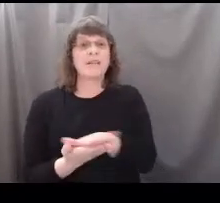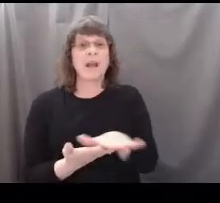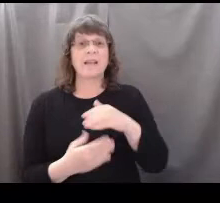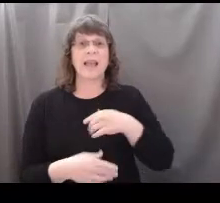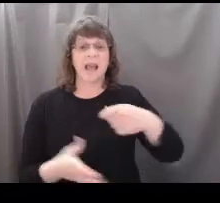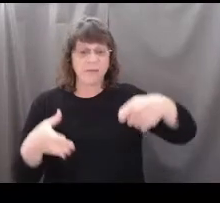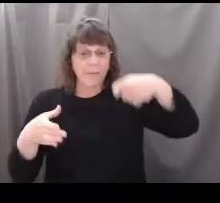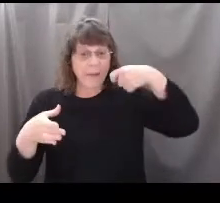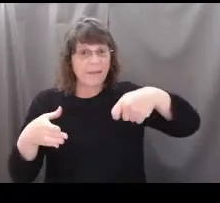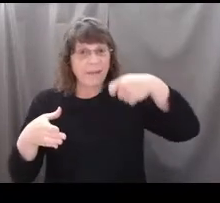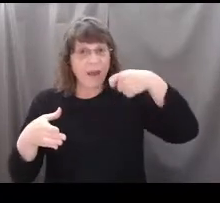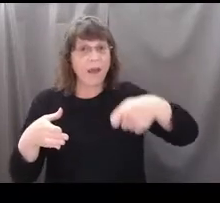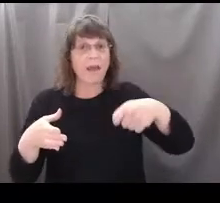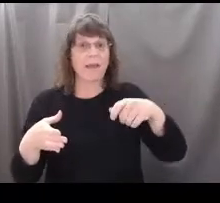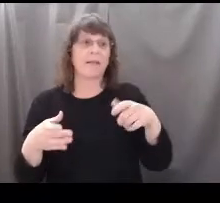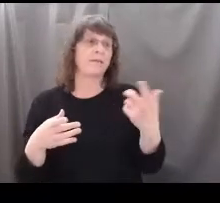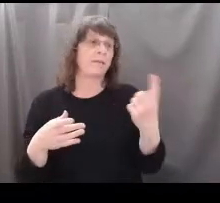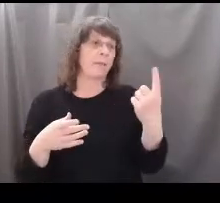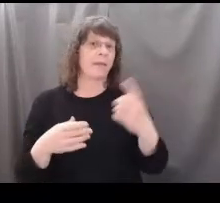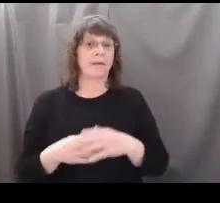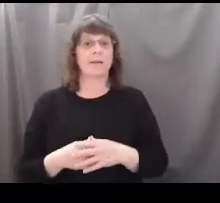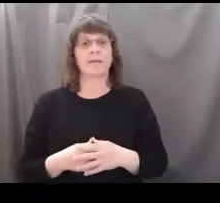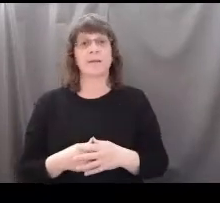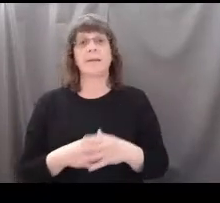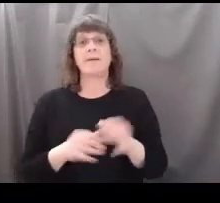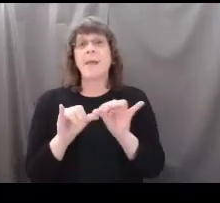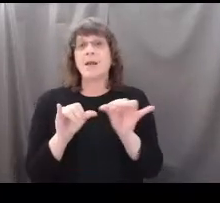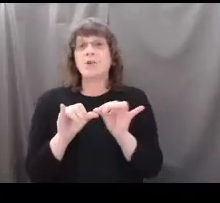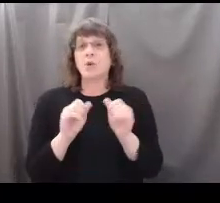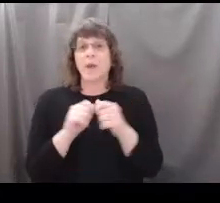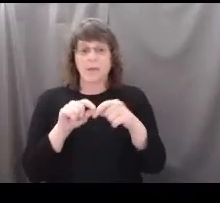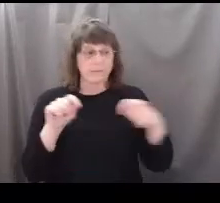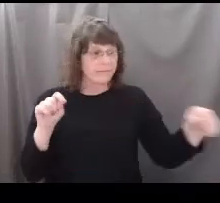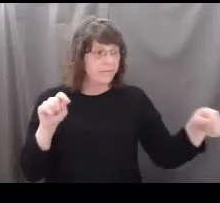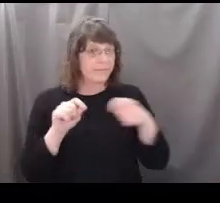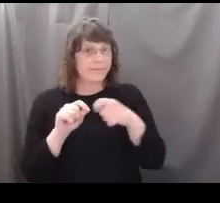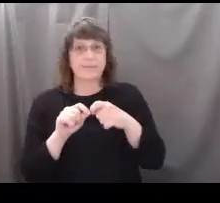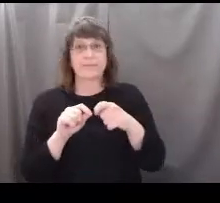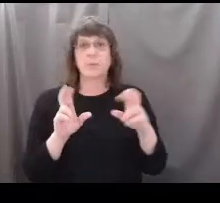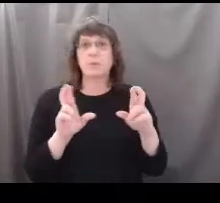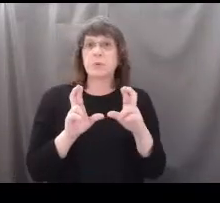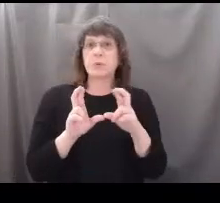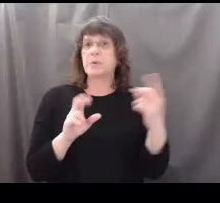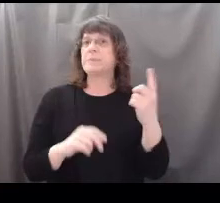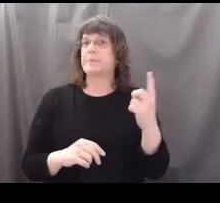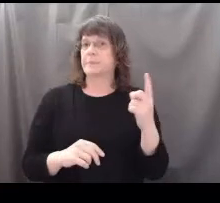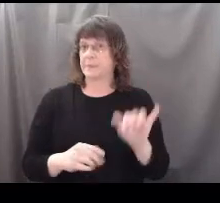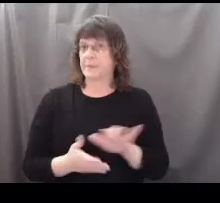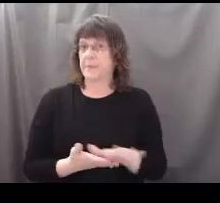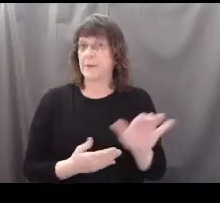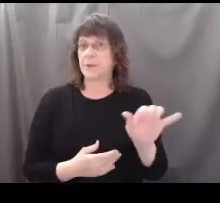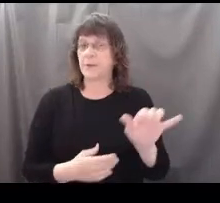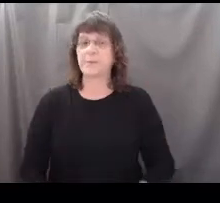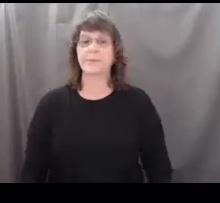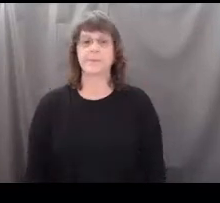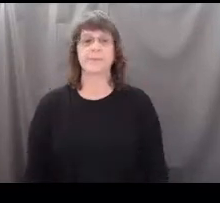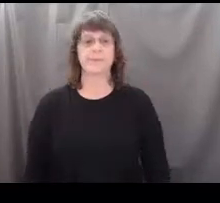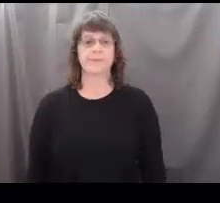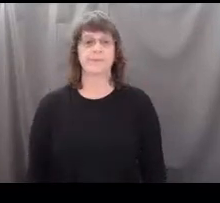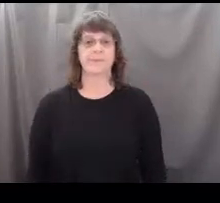magnifying lens or something you can measure with, like a measuring tape or a ruler.